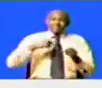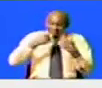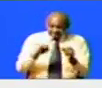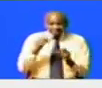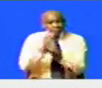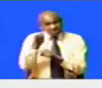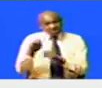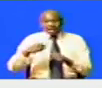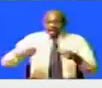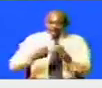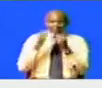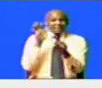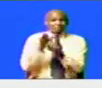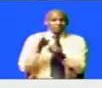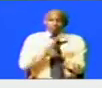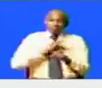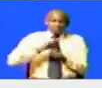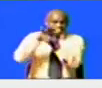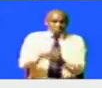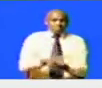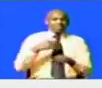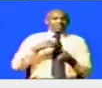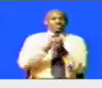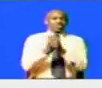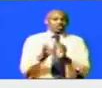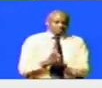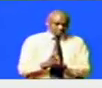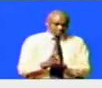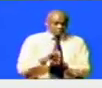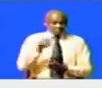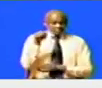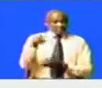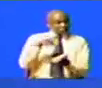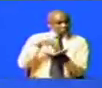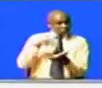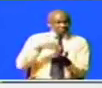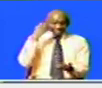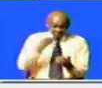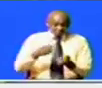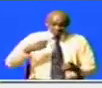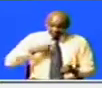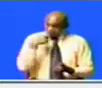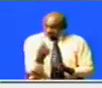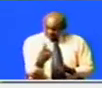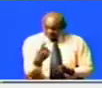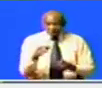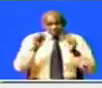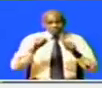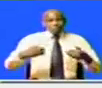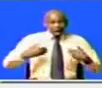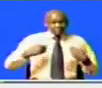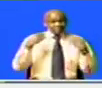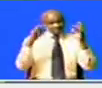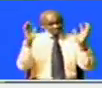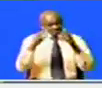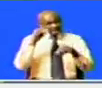have been defeated by a majority of the commissioners. Under such conditions, it's difficult to guarantee free, fair